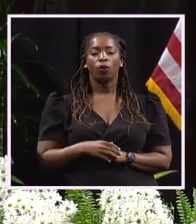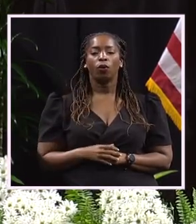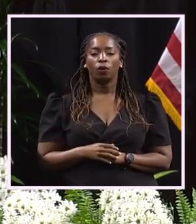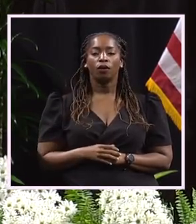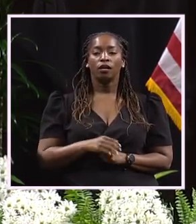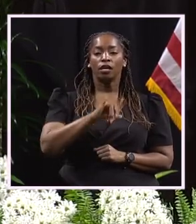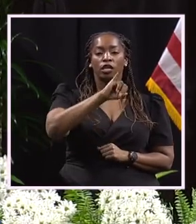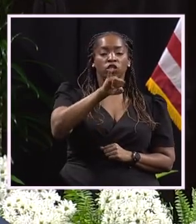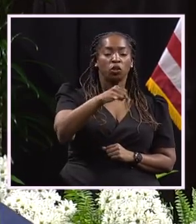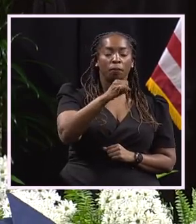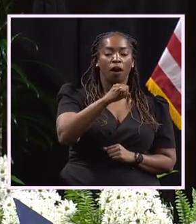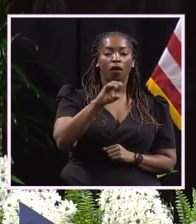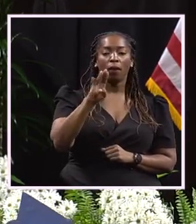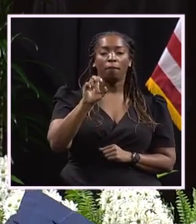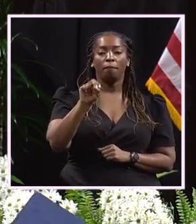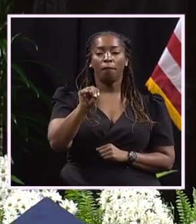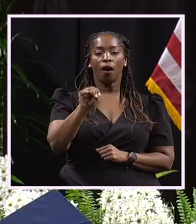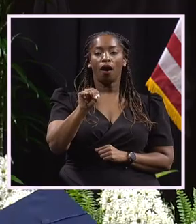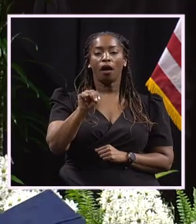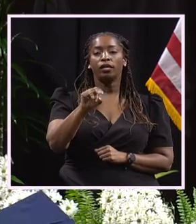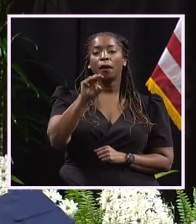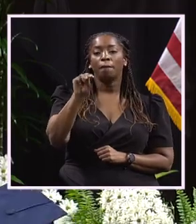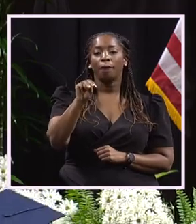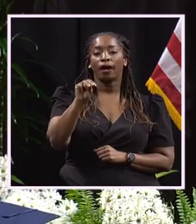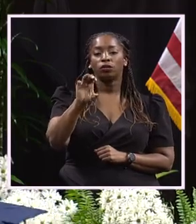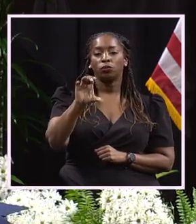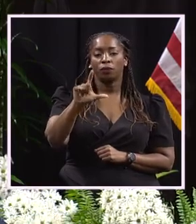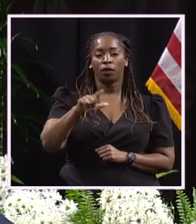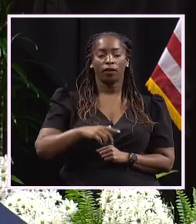Jamari Bond, magna cum laude,